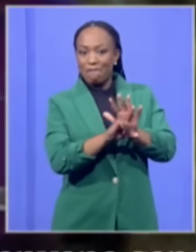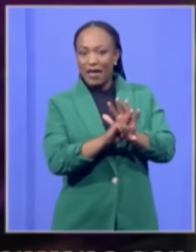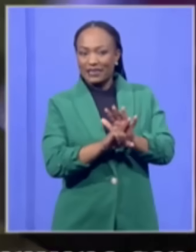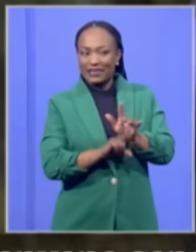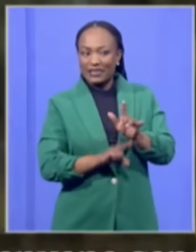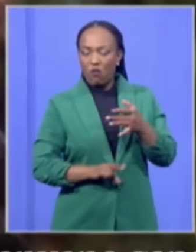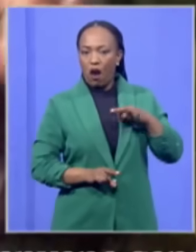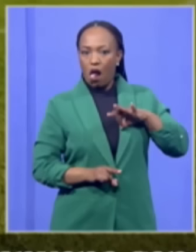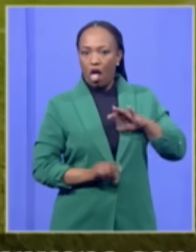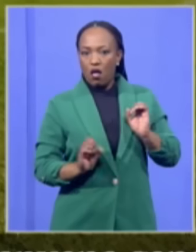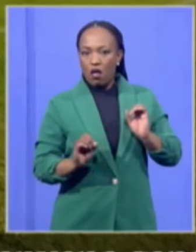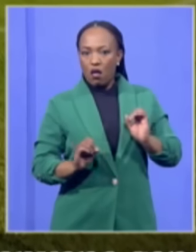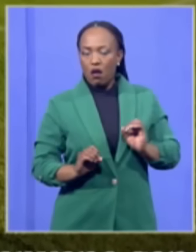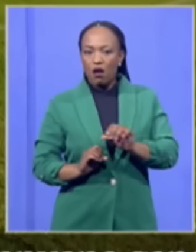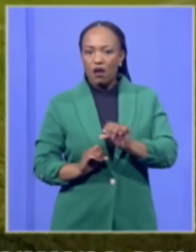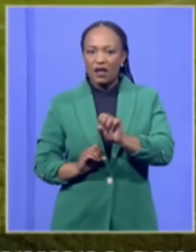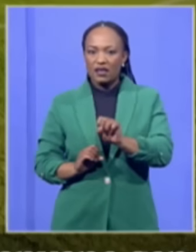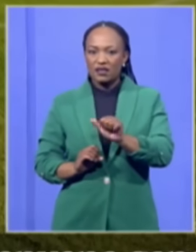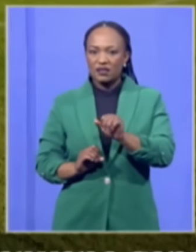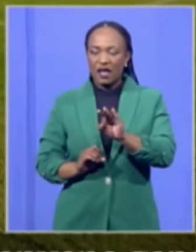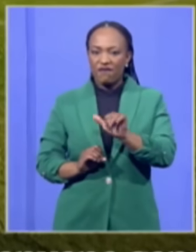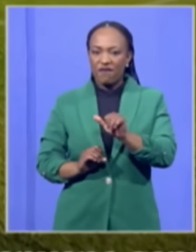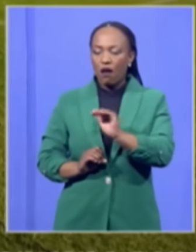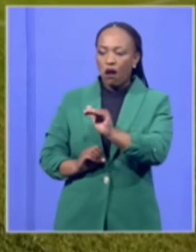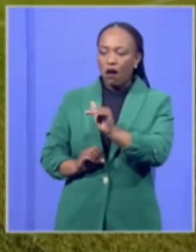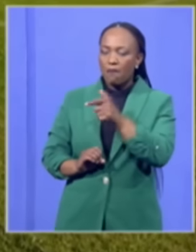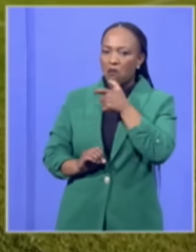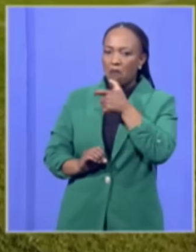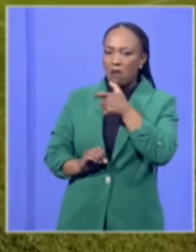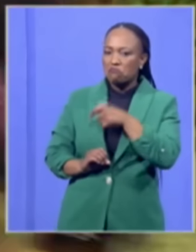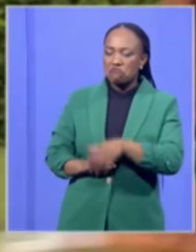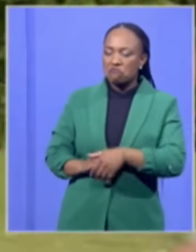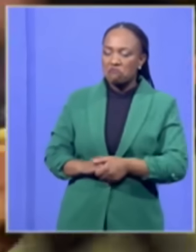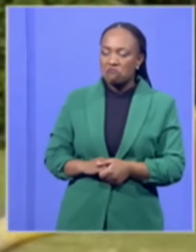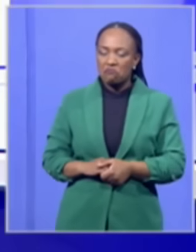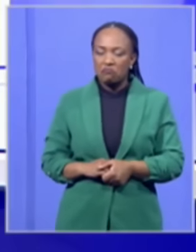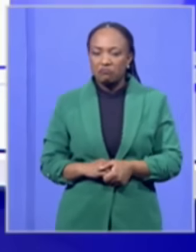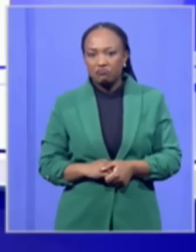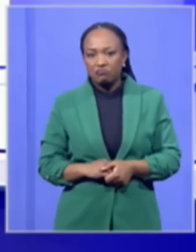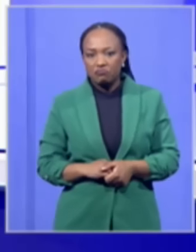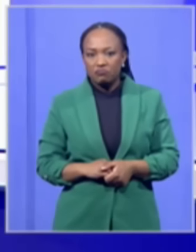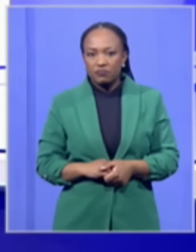hetša ditshwaetshwae go tšwa go ba SAFA ga se atlega go fihla ga bjale.